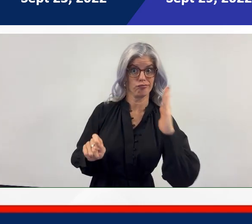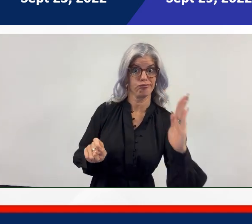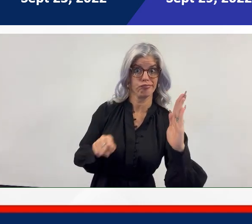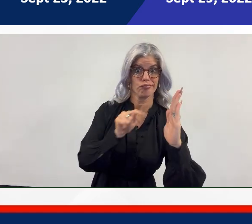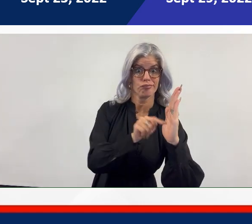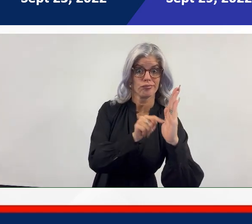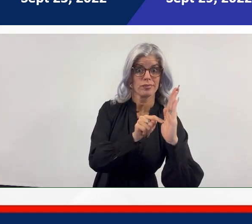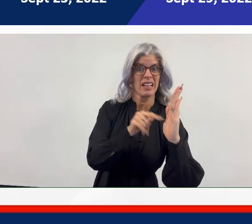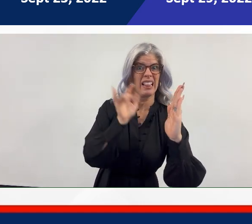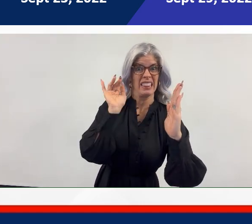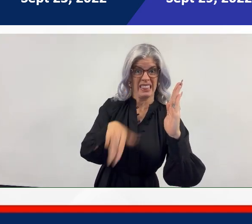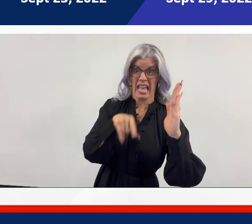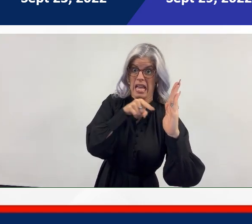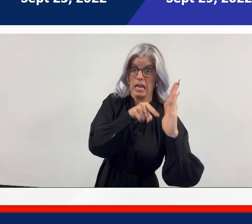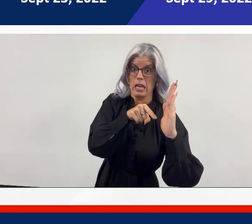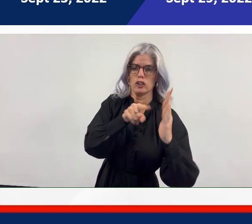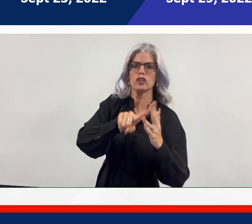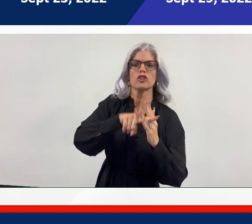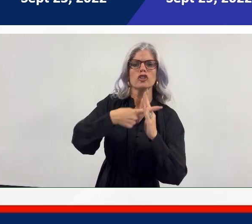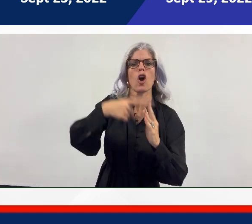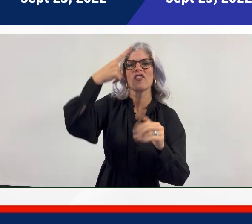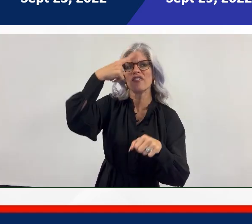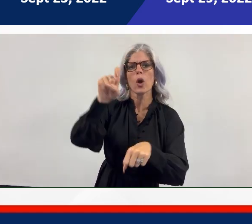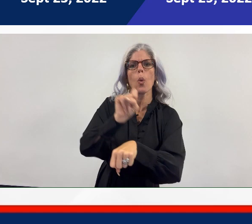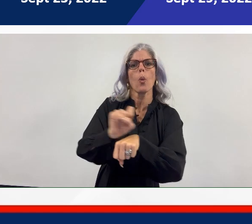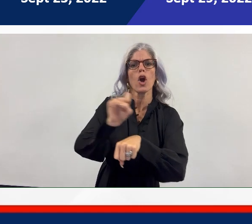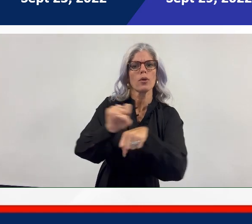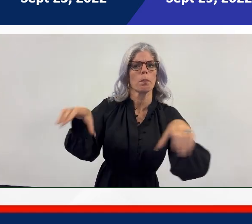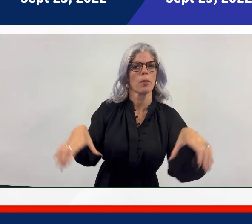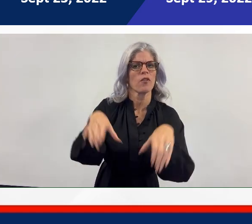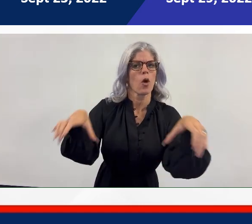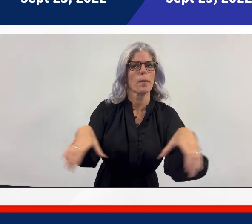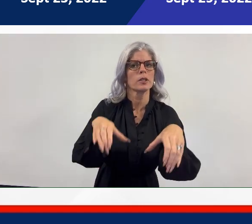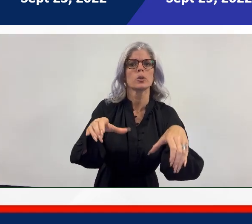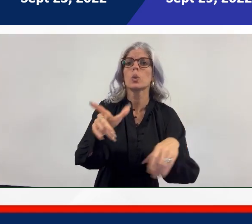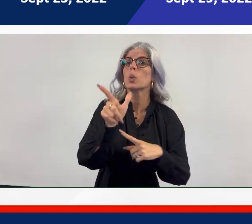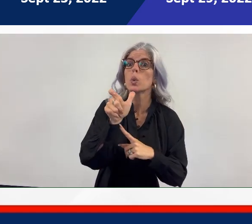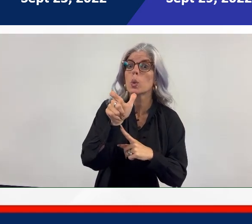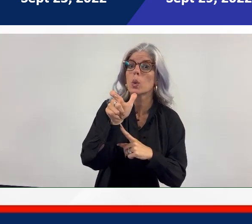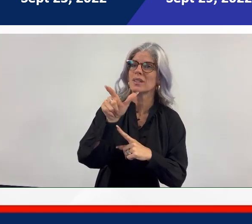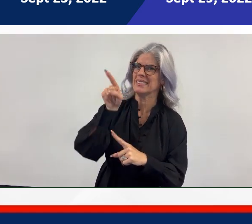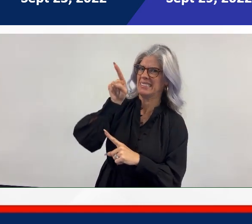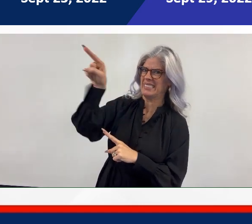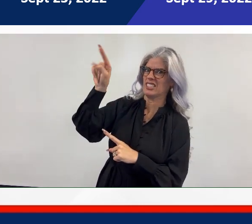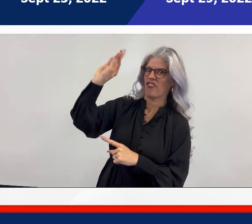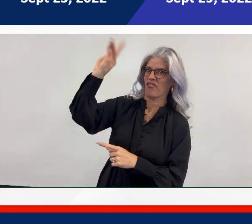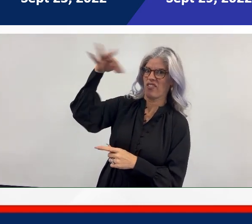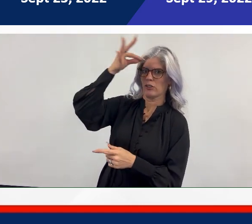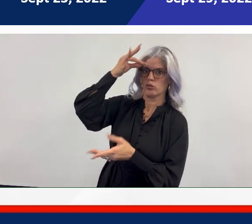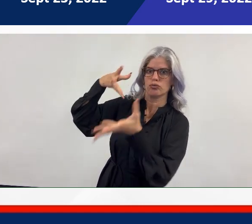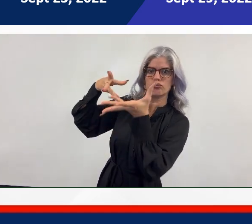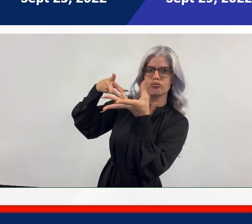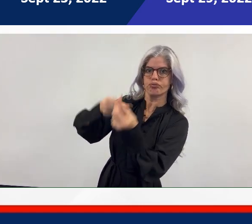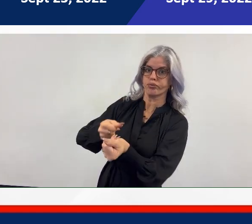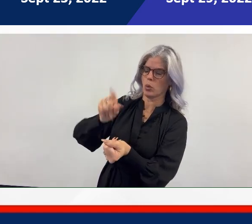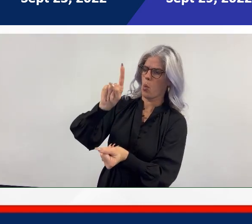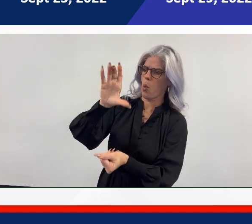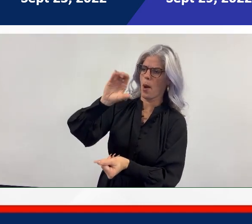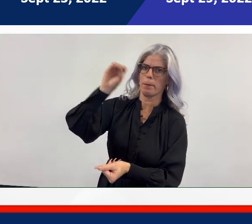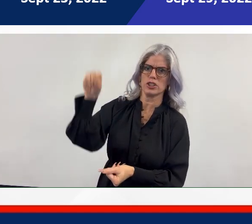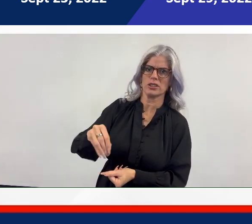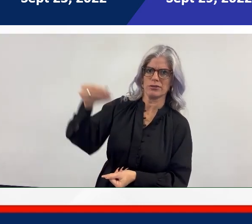cost share of 100% is approved for the first 75 days for emergency work activities for the designated declared